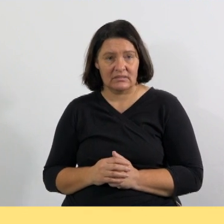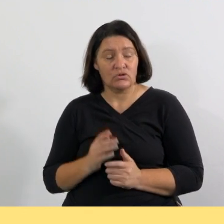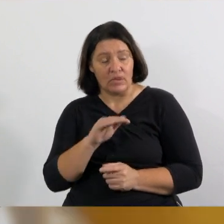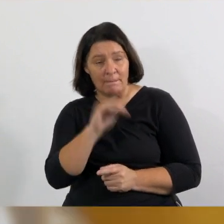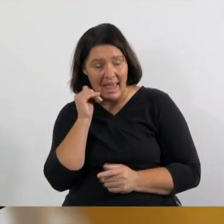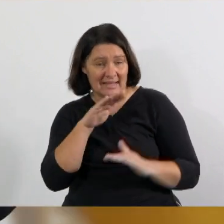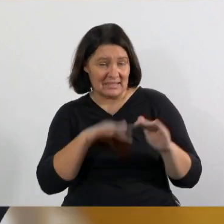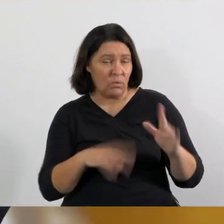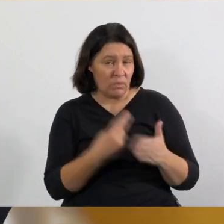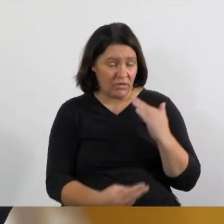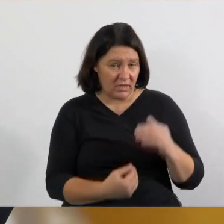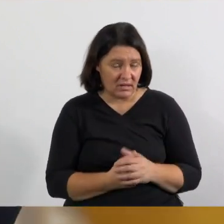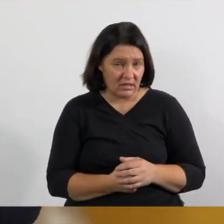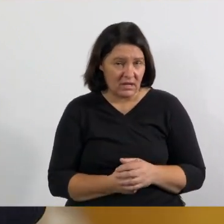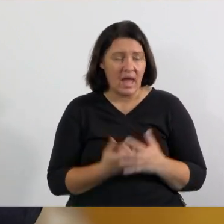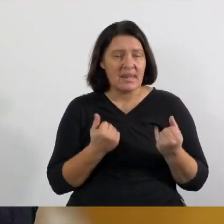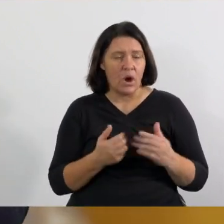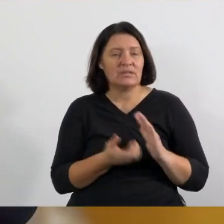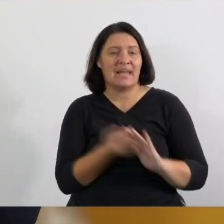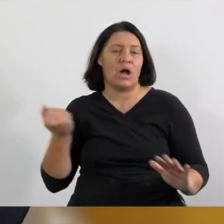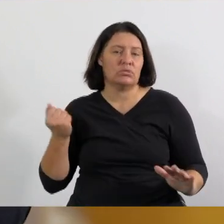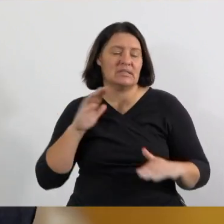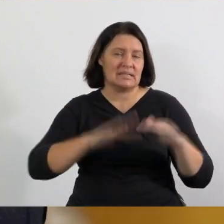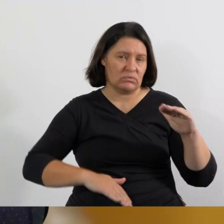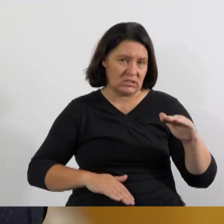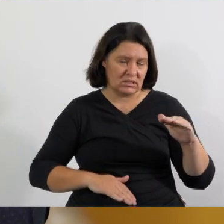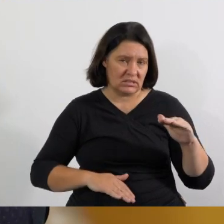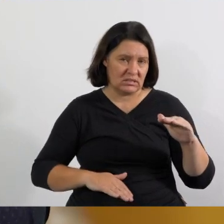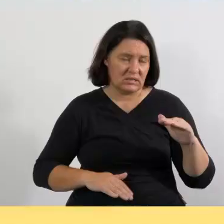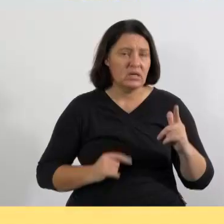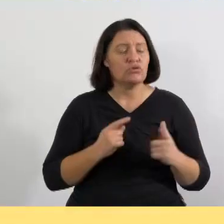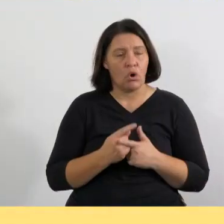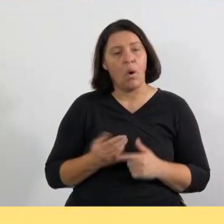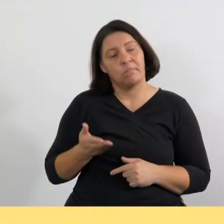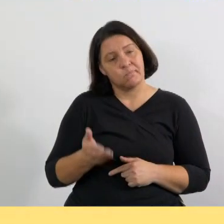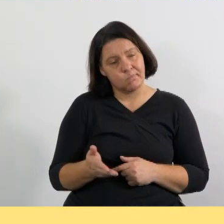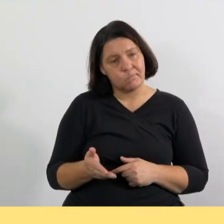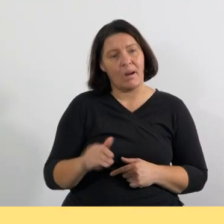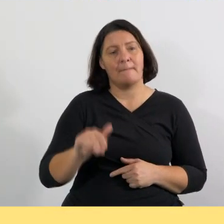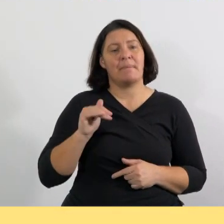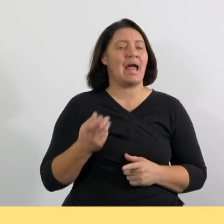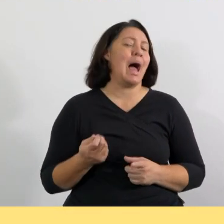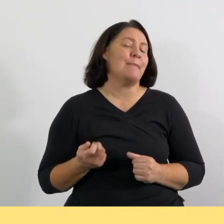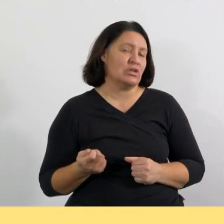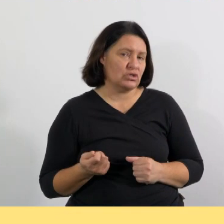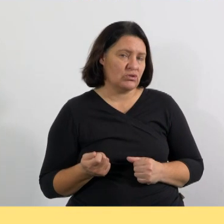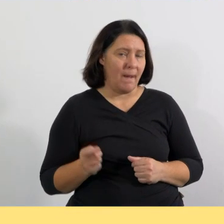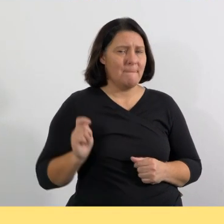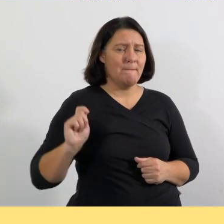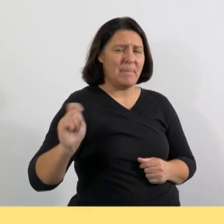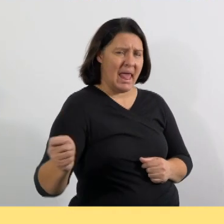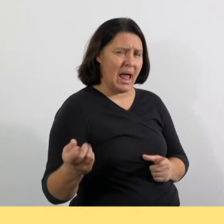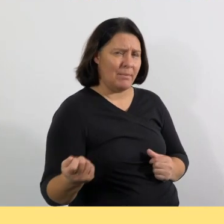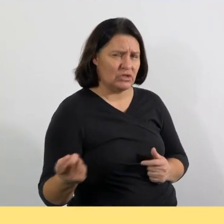amounts, bank as well as discount. Let us take out the discount so then we can remain with the bank what we